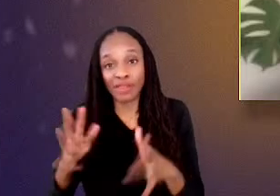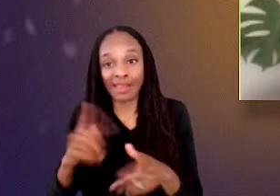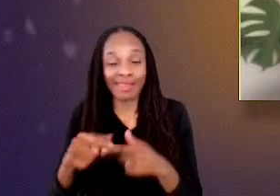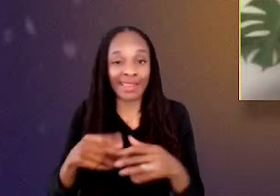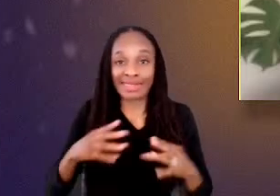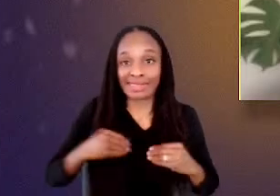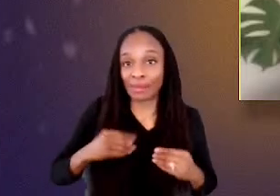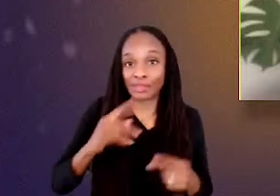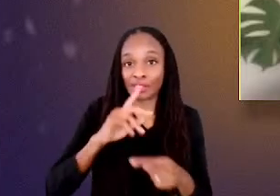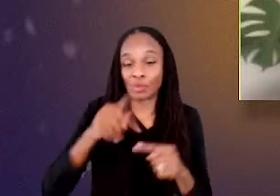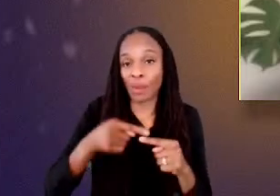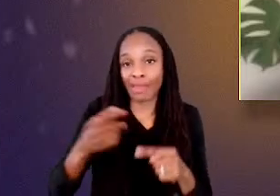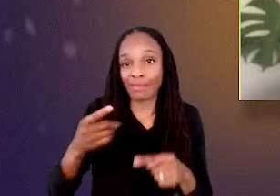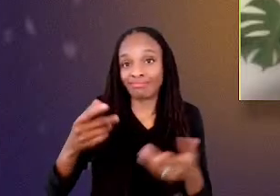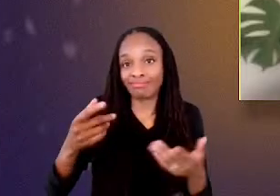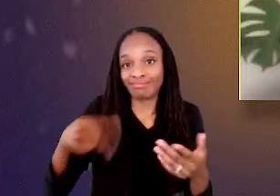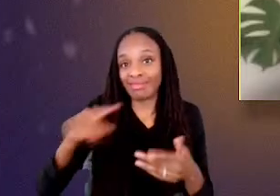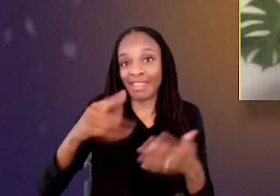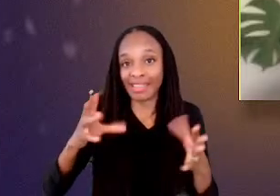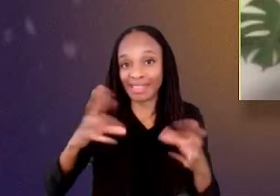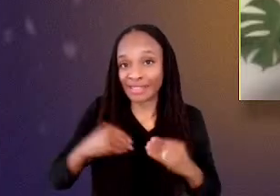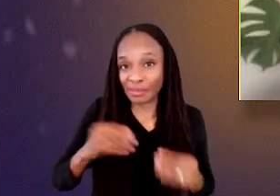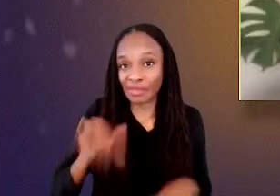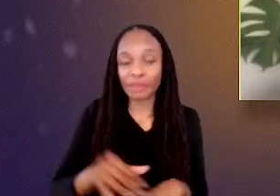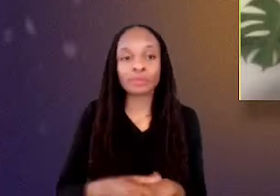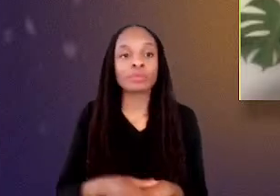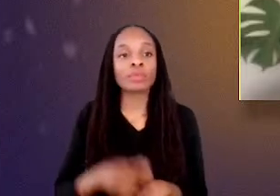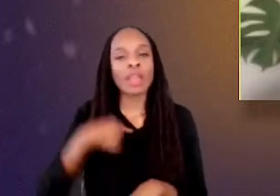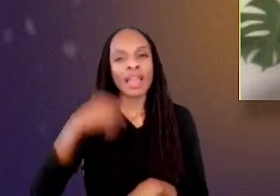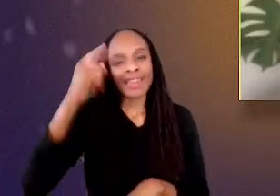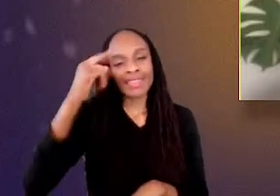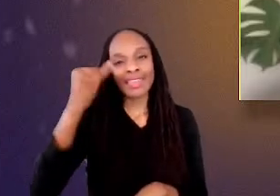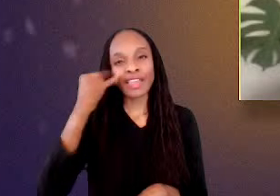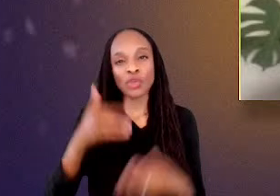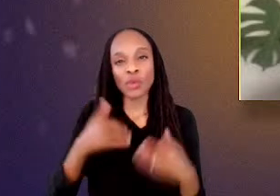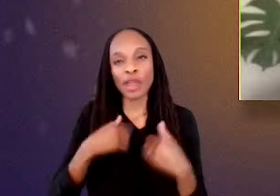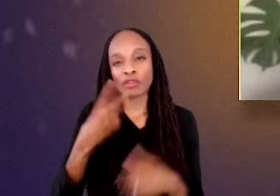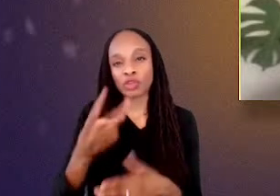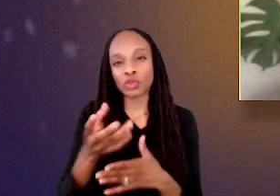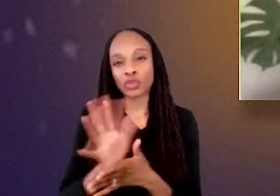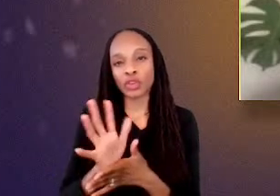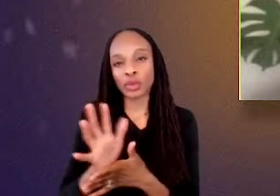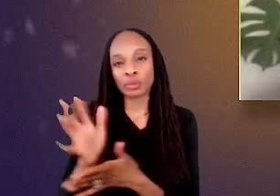accepted. I do think that if you have two films that are